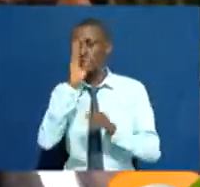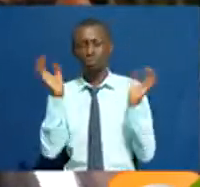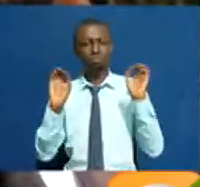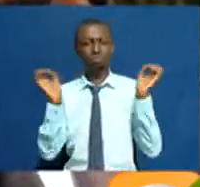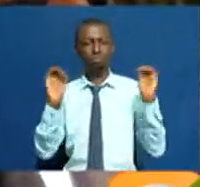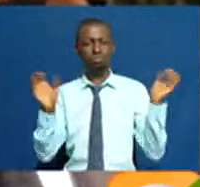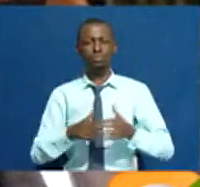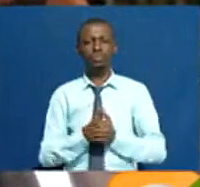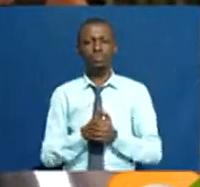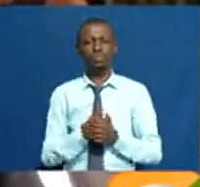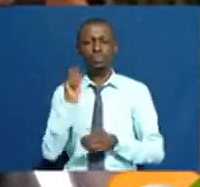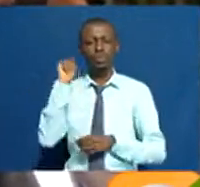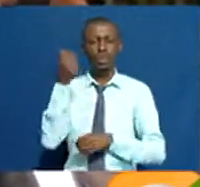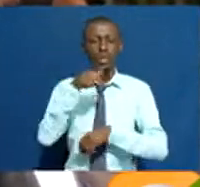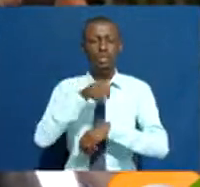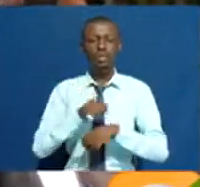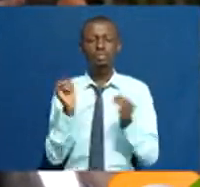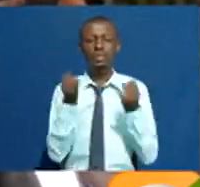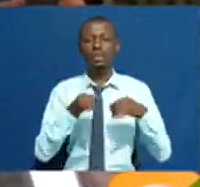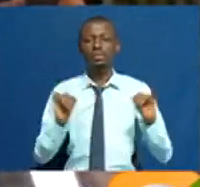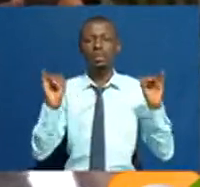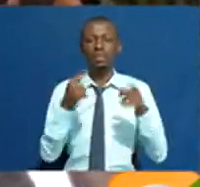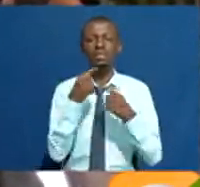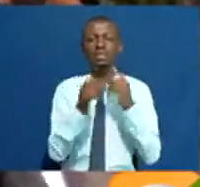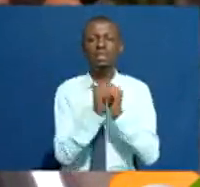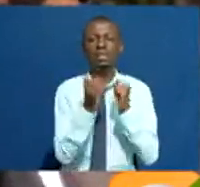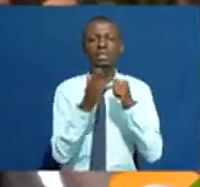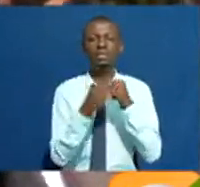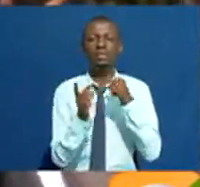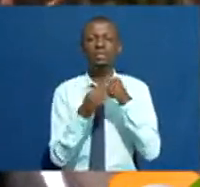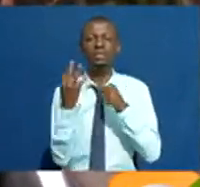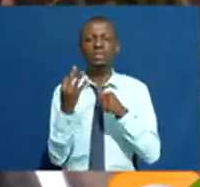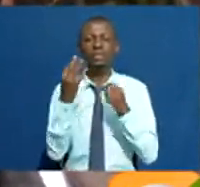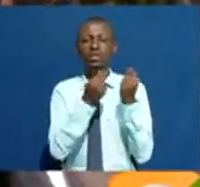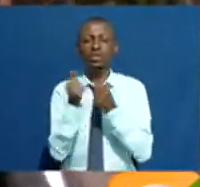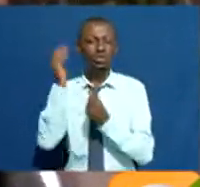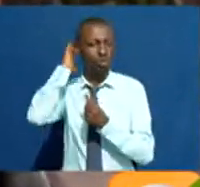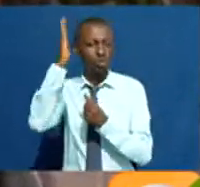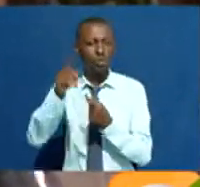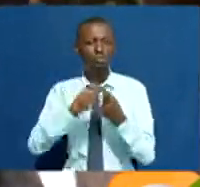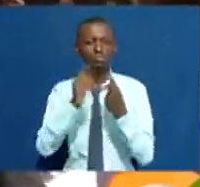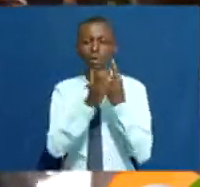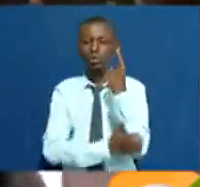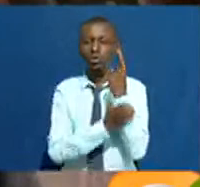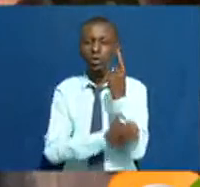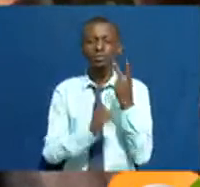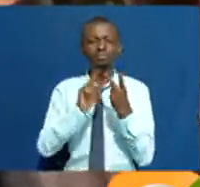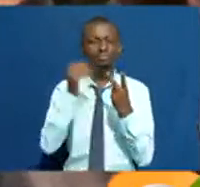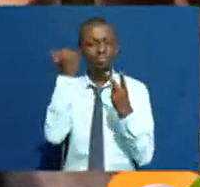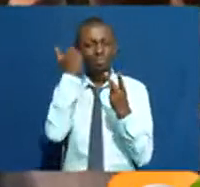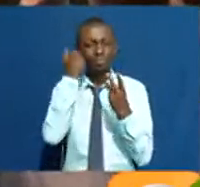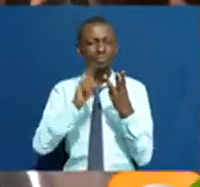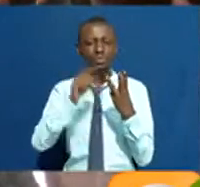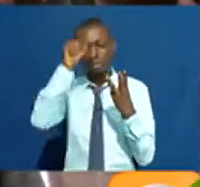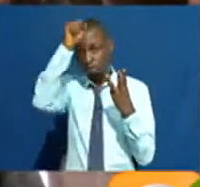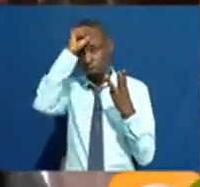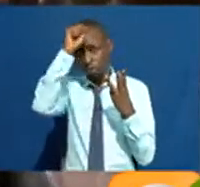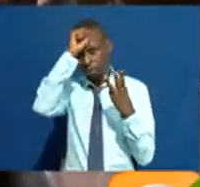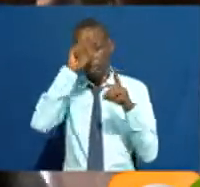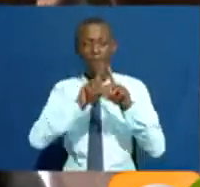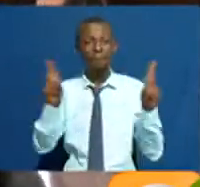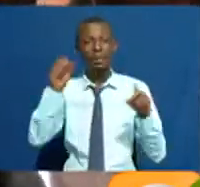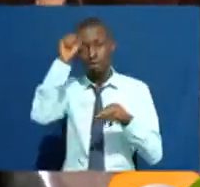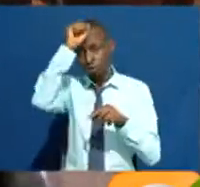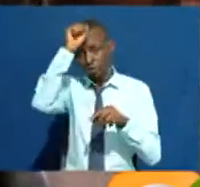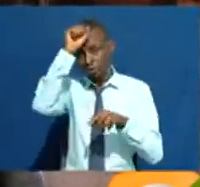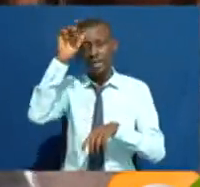Wakati Kenya ulipata uhuru 1963, akasema tutaua vitu tatu: masikini, ukonjwa na uchinga. Sasa uchinga